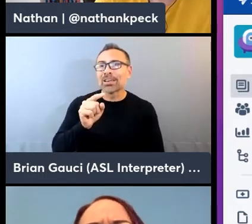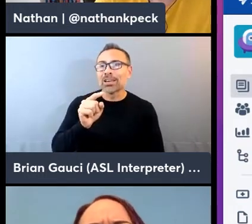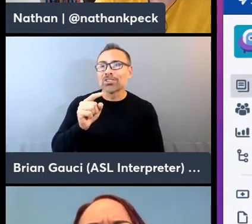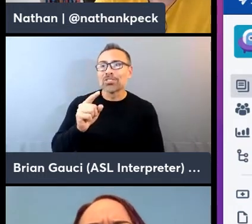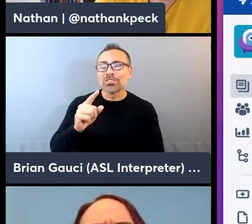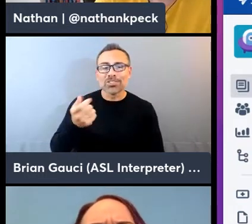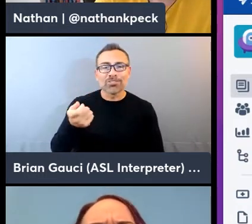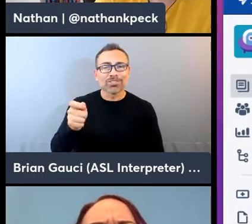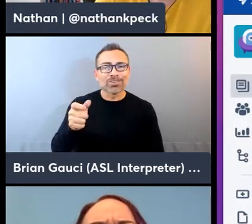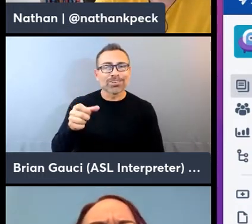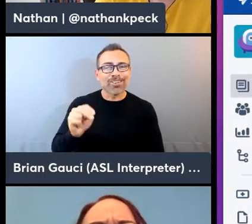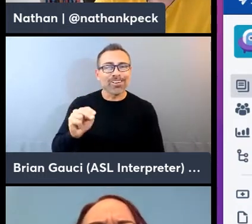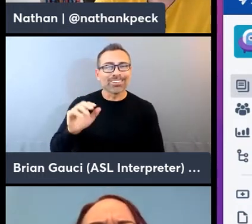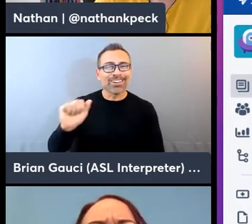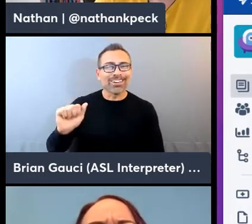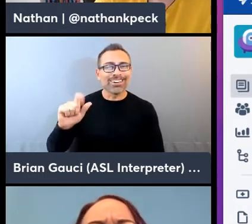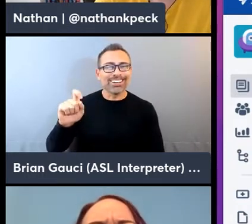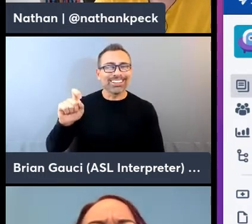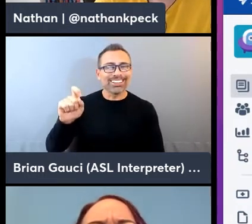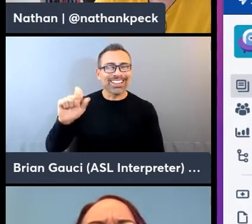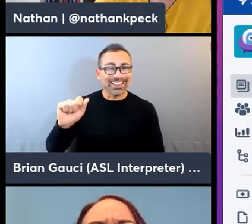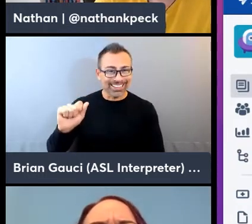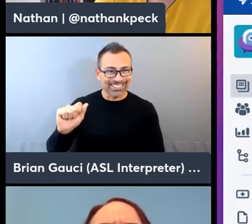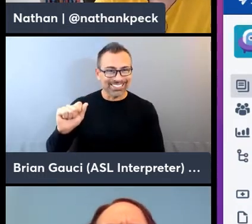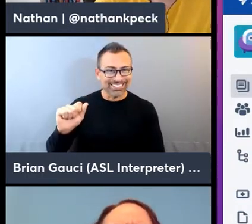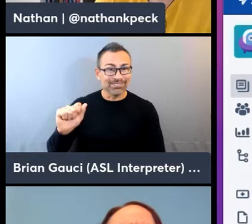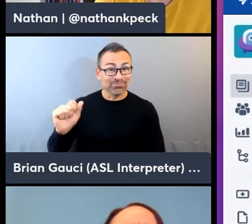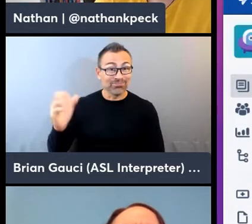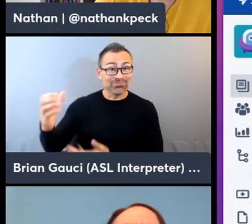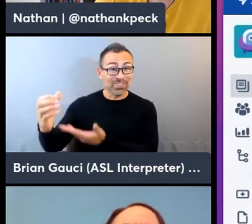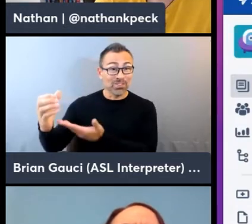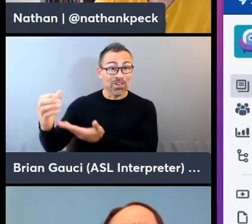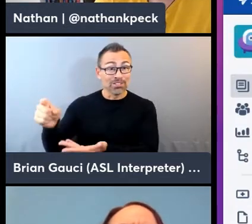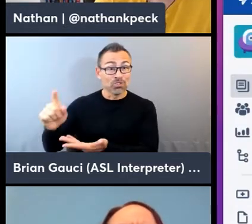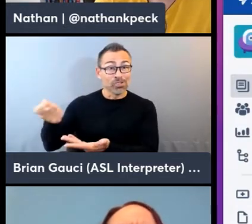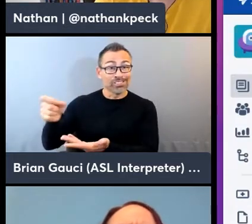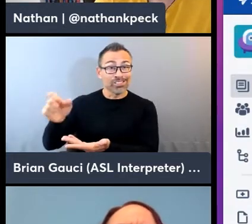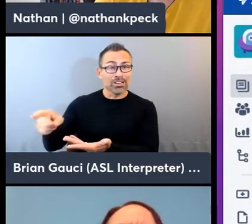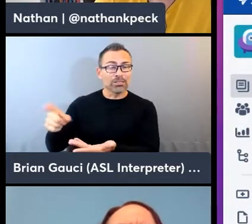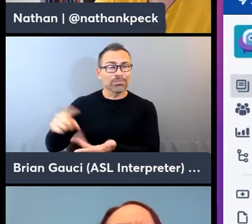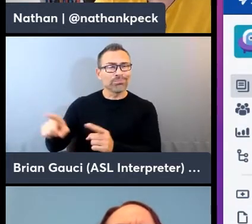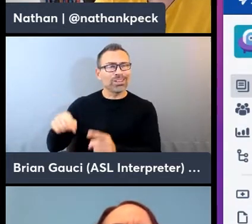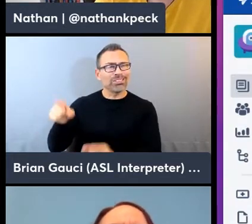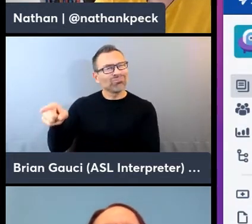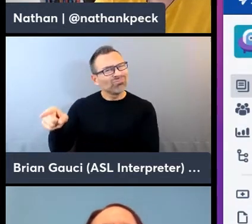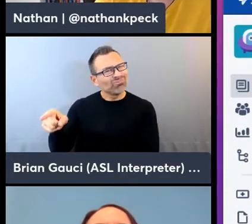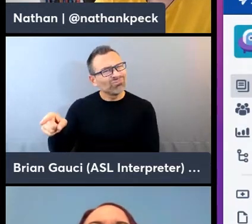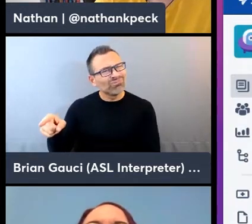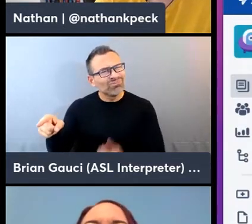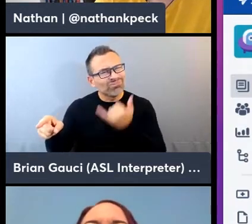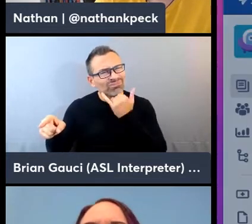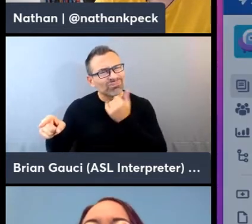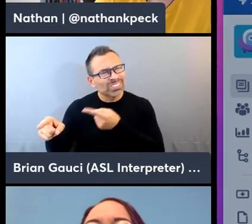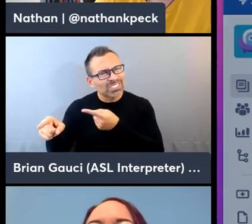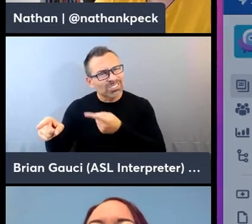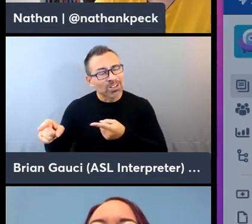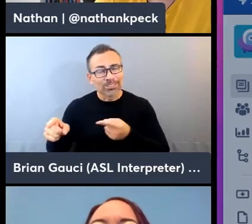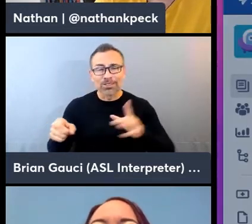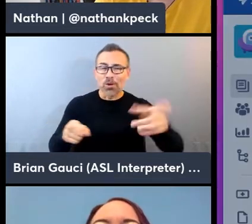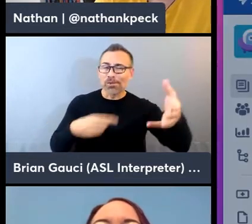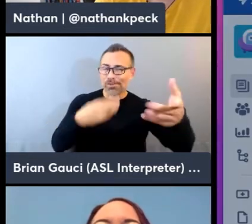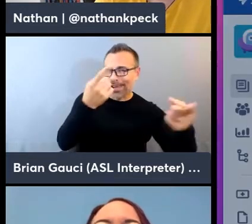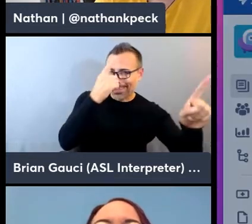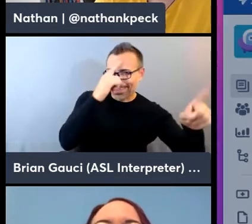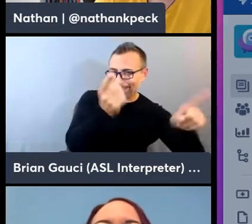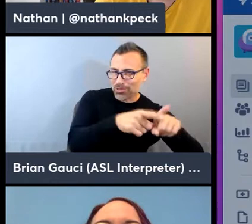Alexa device today and something went wrong with it, right? So I just want you to agree with me while I Oh go